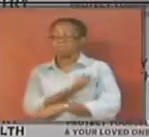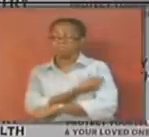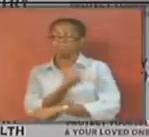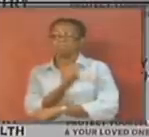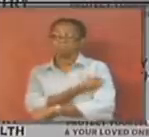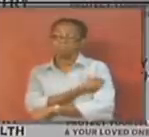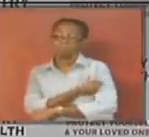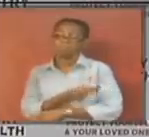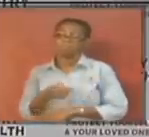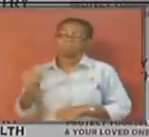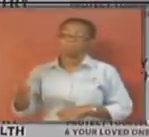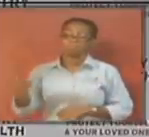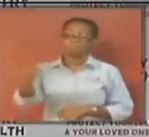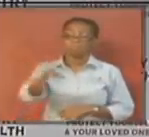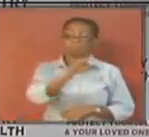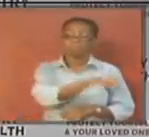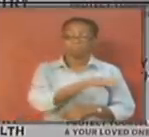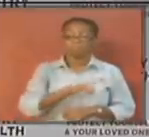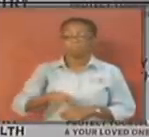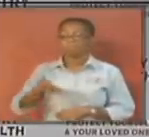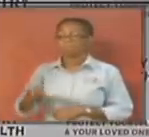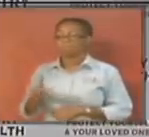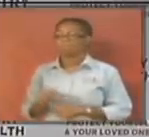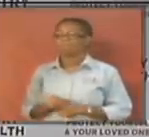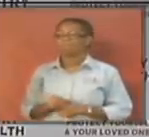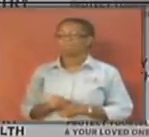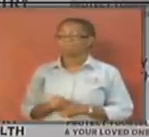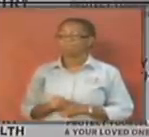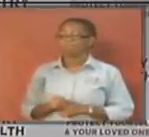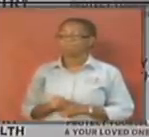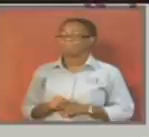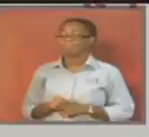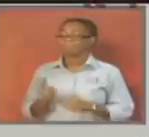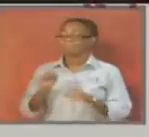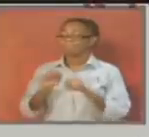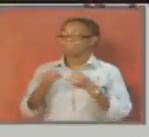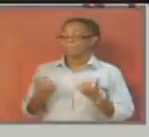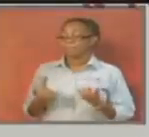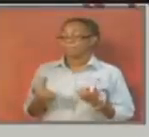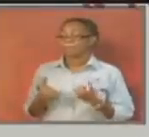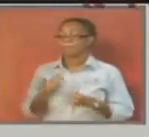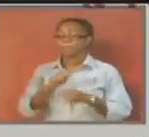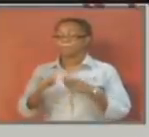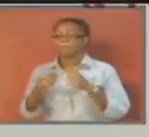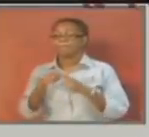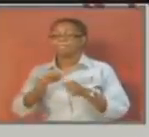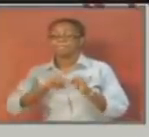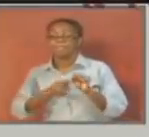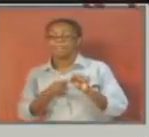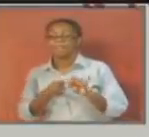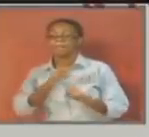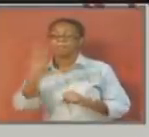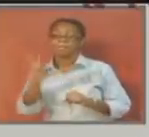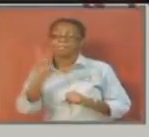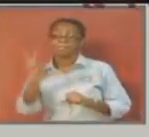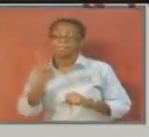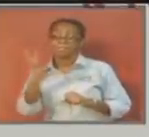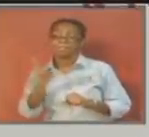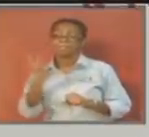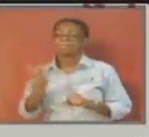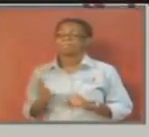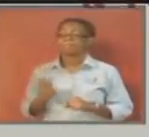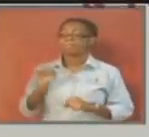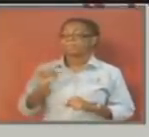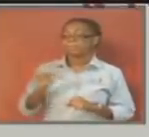other point to add. Just to clarify, so when we begin on Wednesday, it will be the same phase 1 sort of approach we'll be using, but again, it